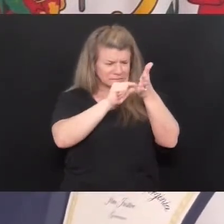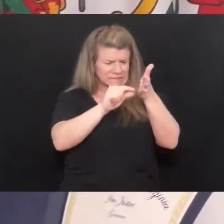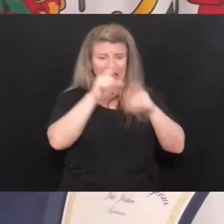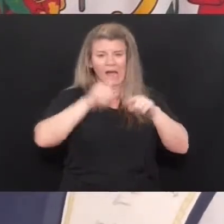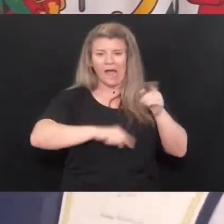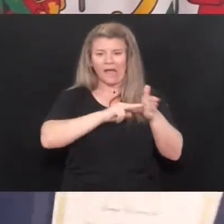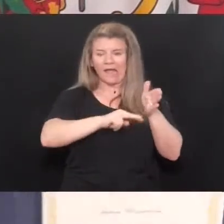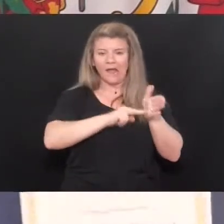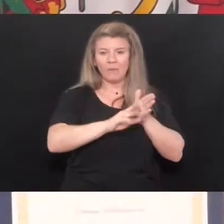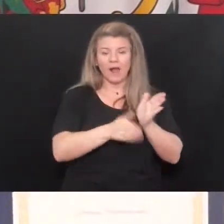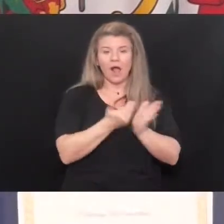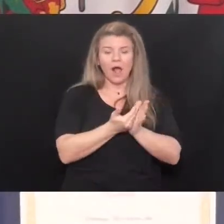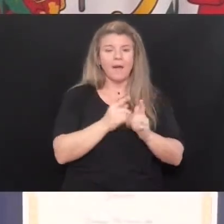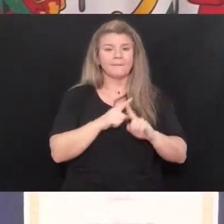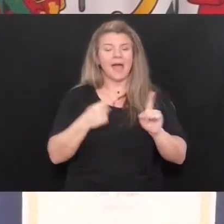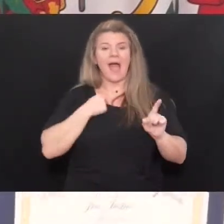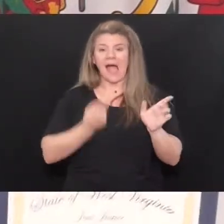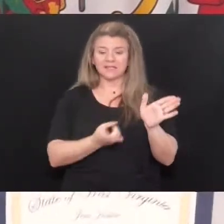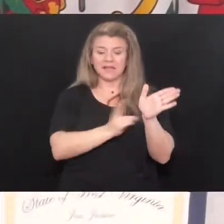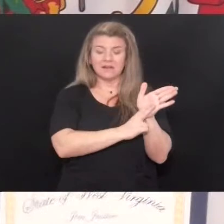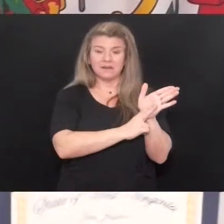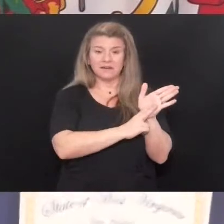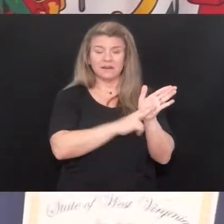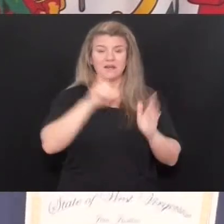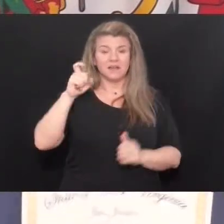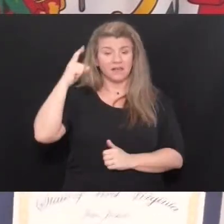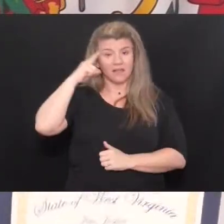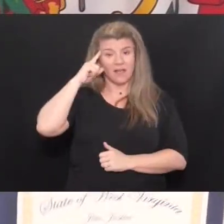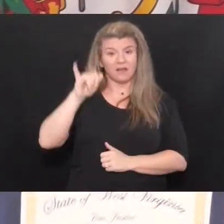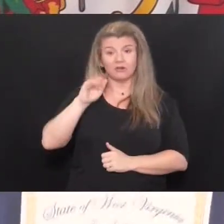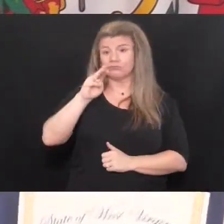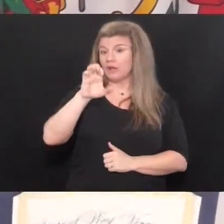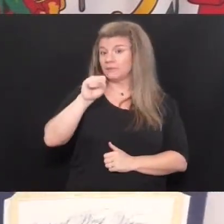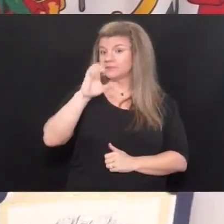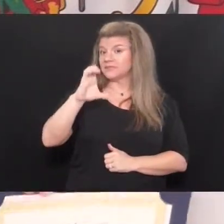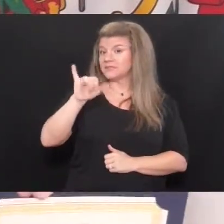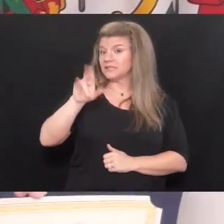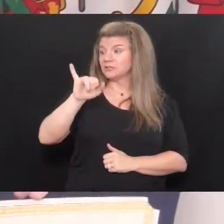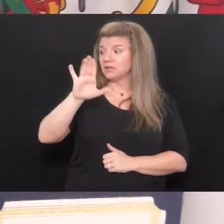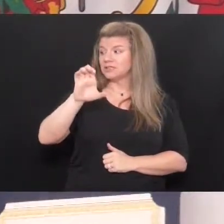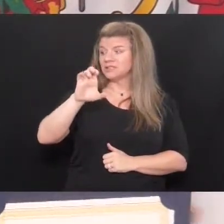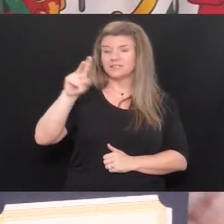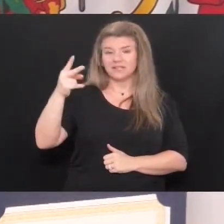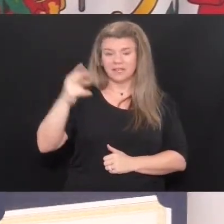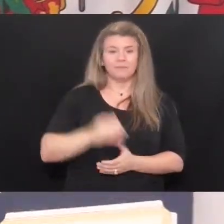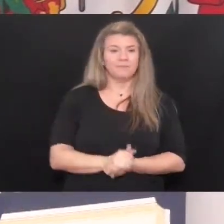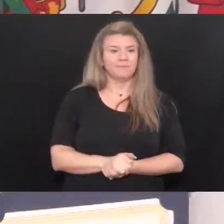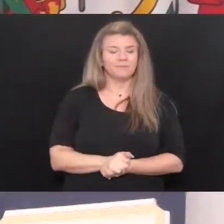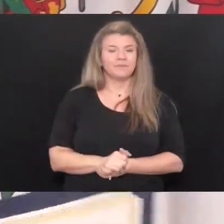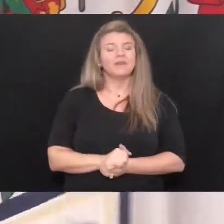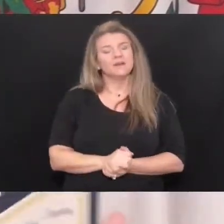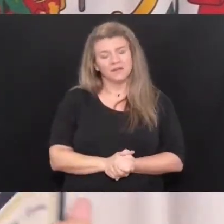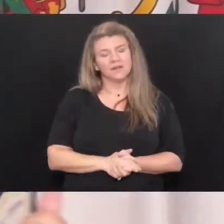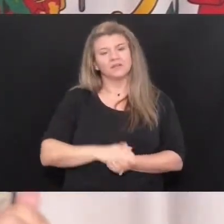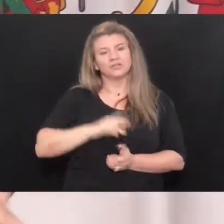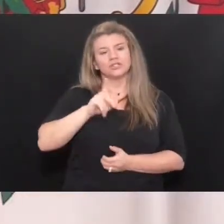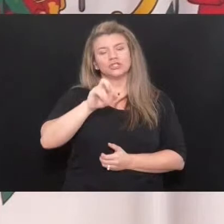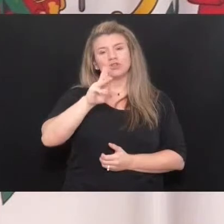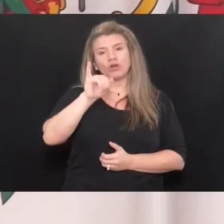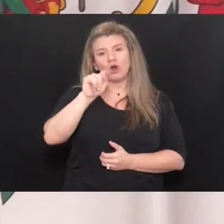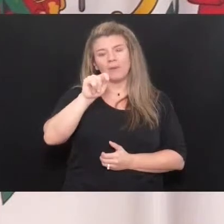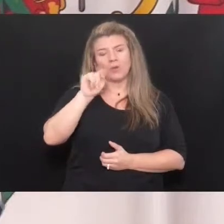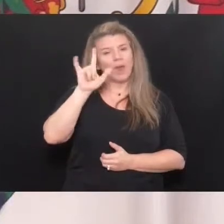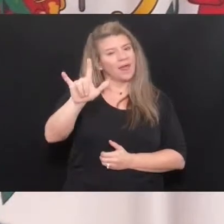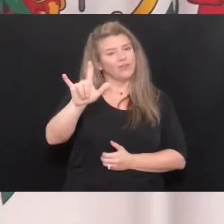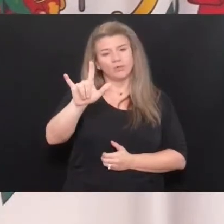that, but it's by my hand, Governor James C. Justice II. So Kermit, we love